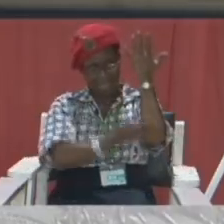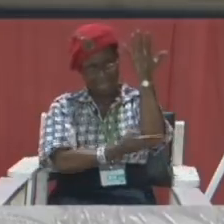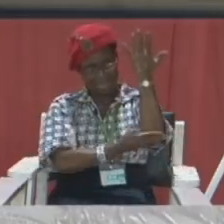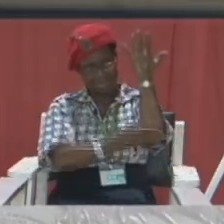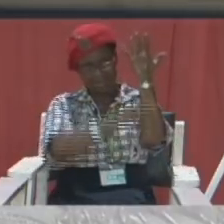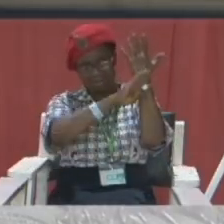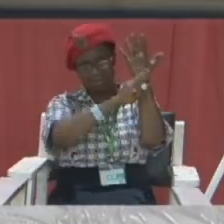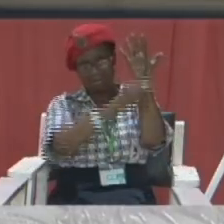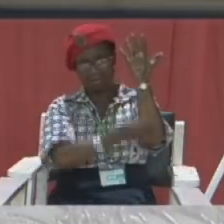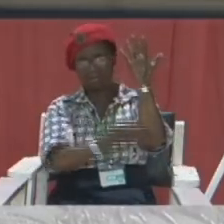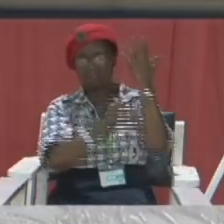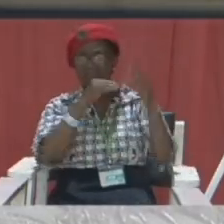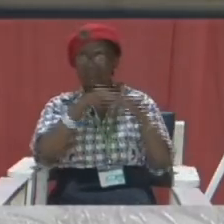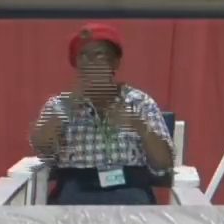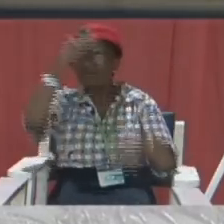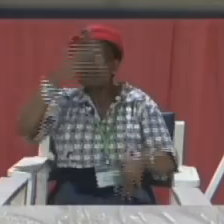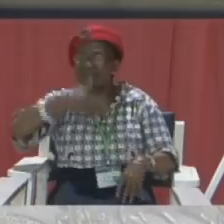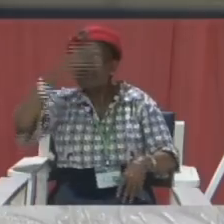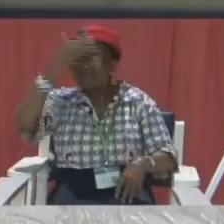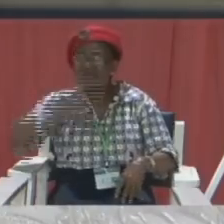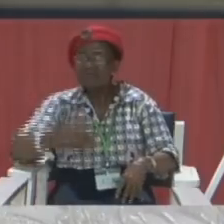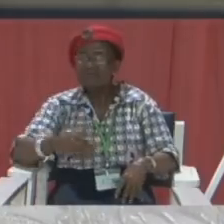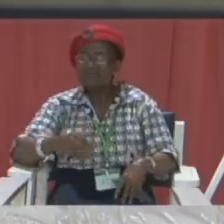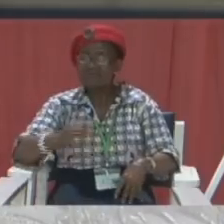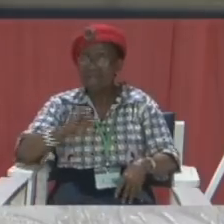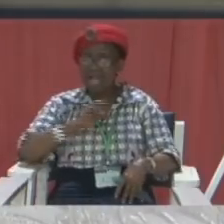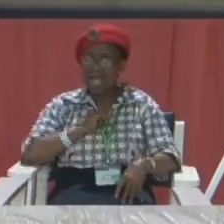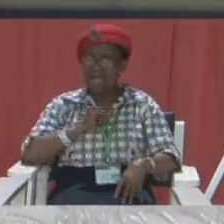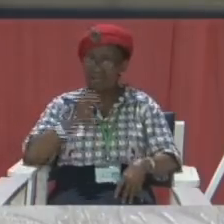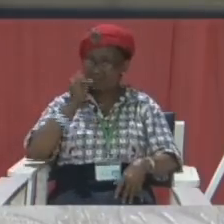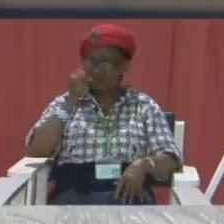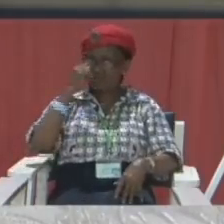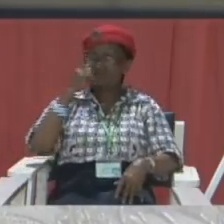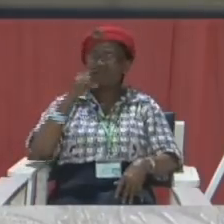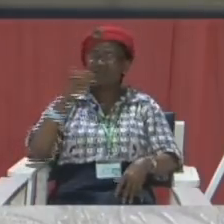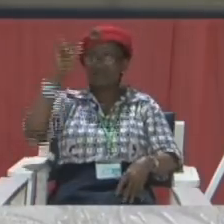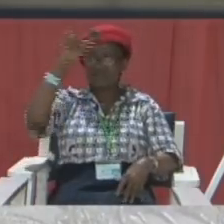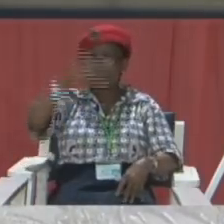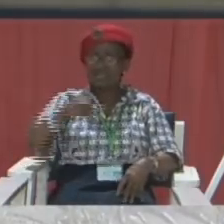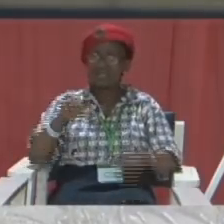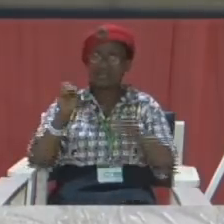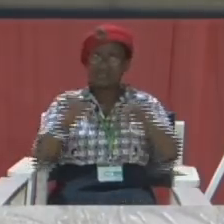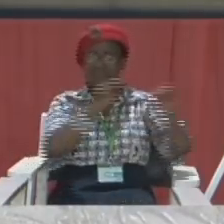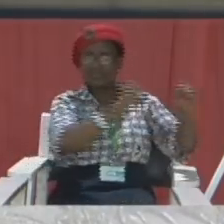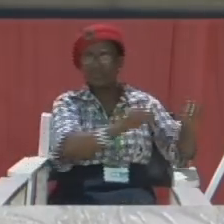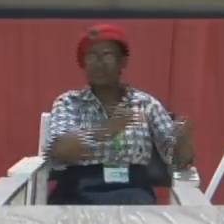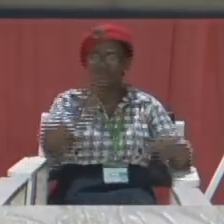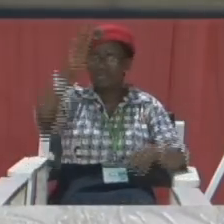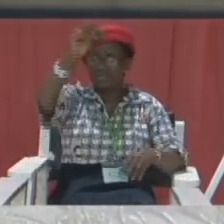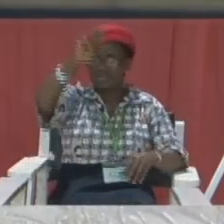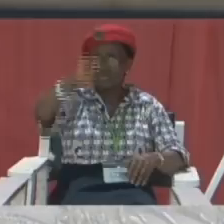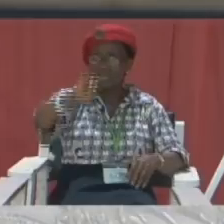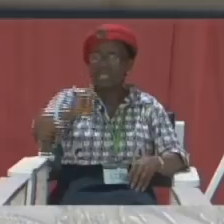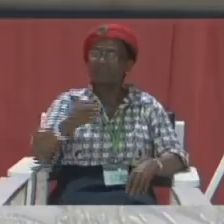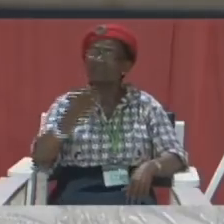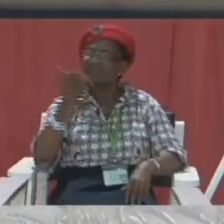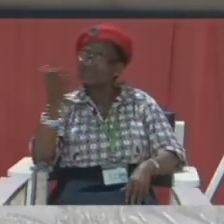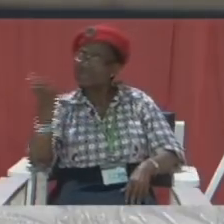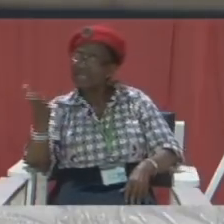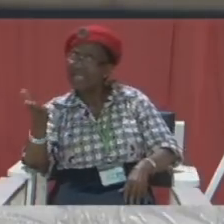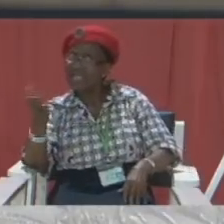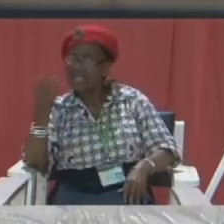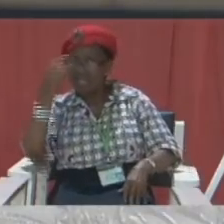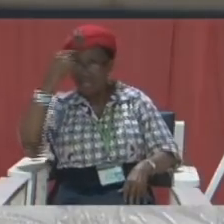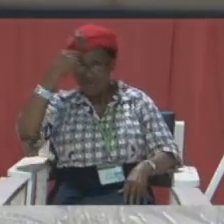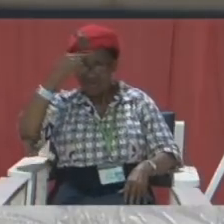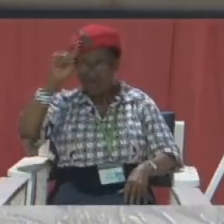waju. I understand that they put them there for anyone who may want to give